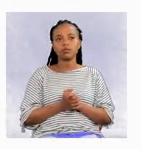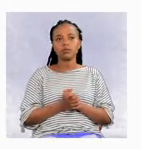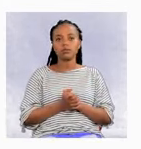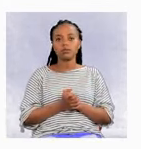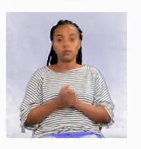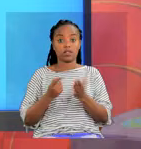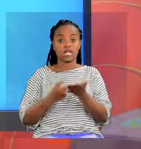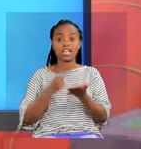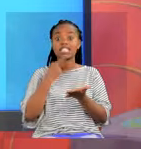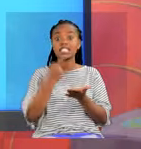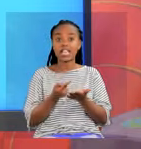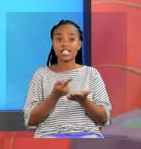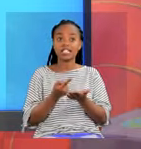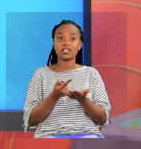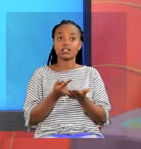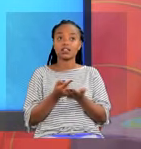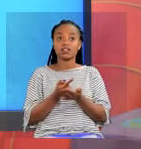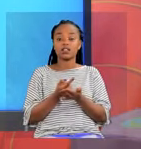Here it says,